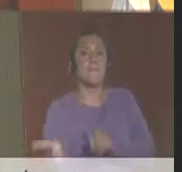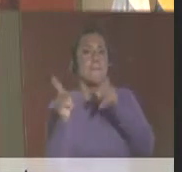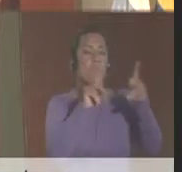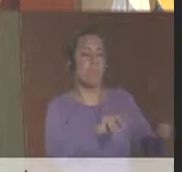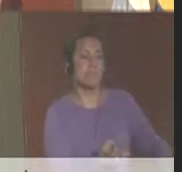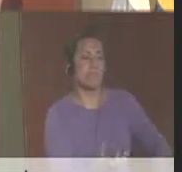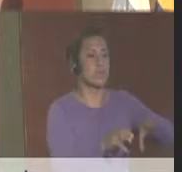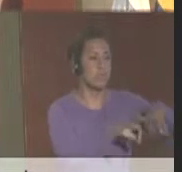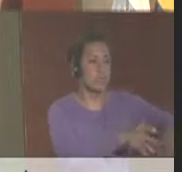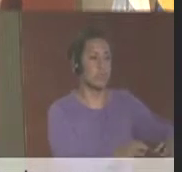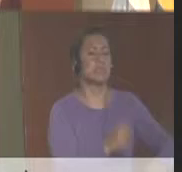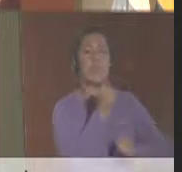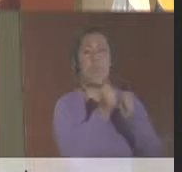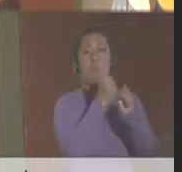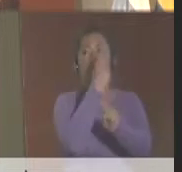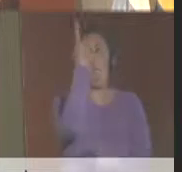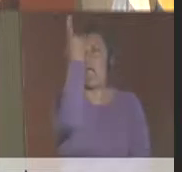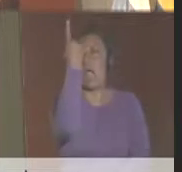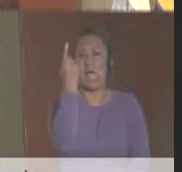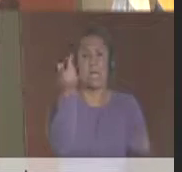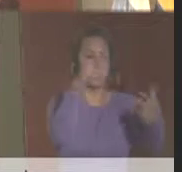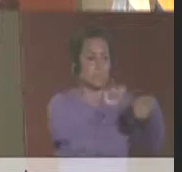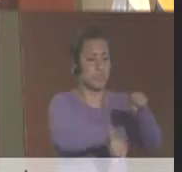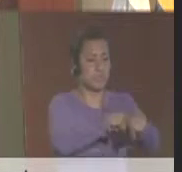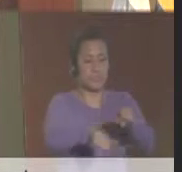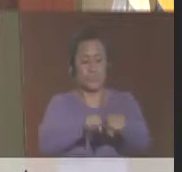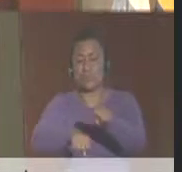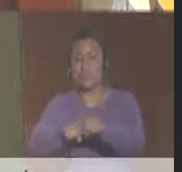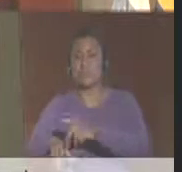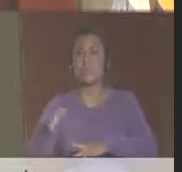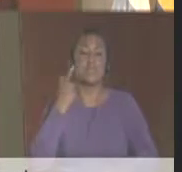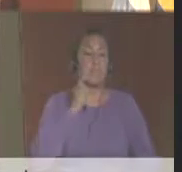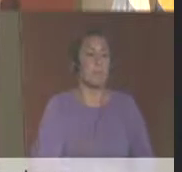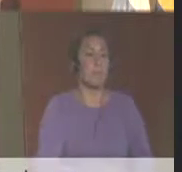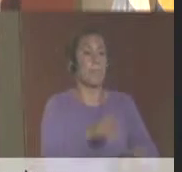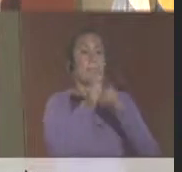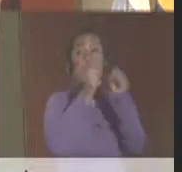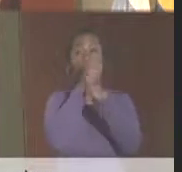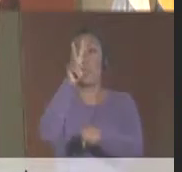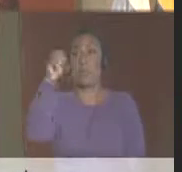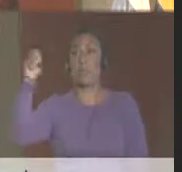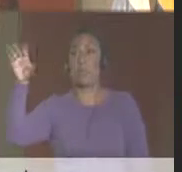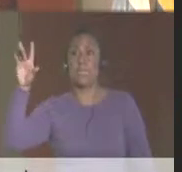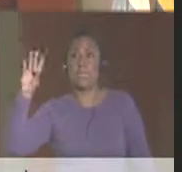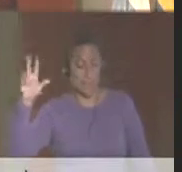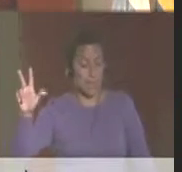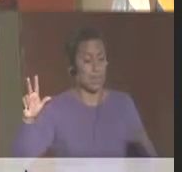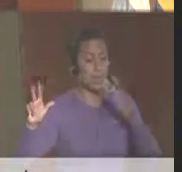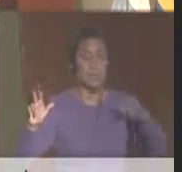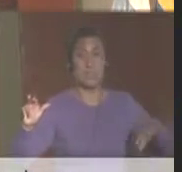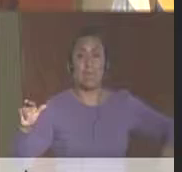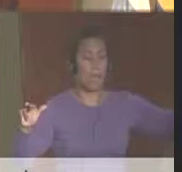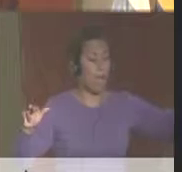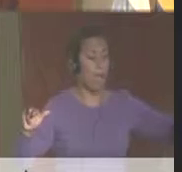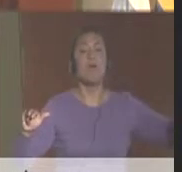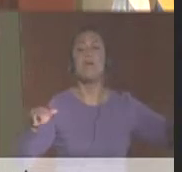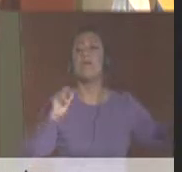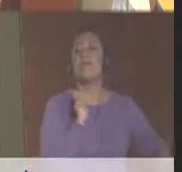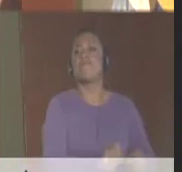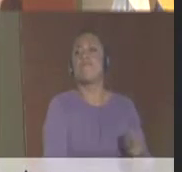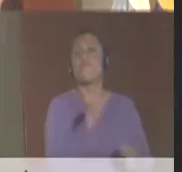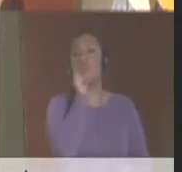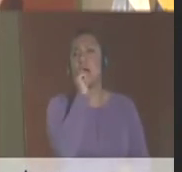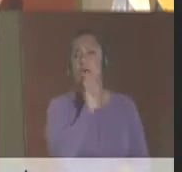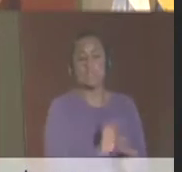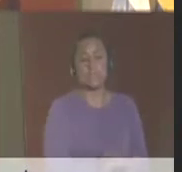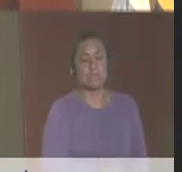broke bridges and routes, and which lasted a year. In 2003, the Rio Salado, because